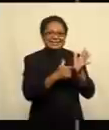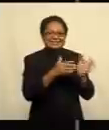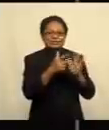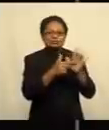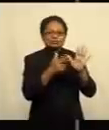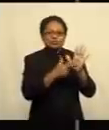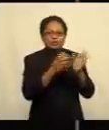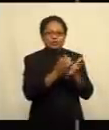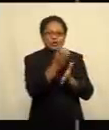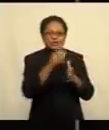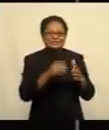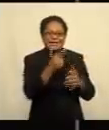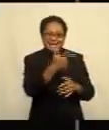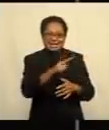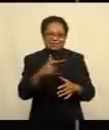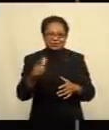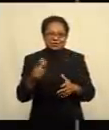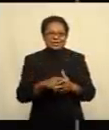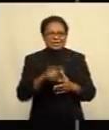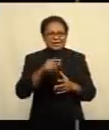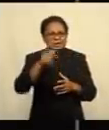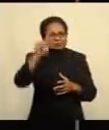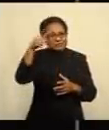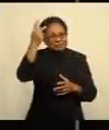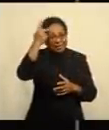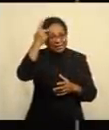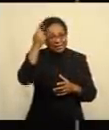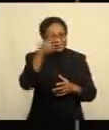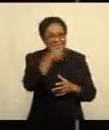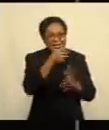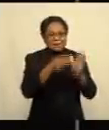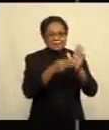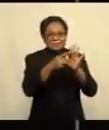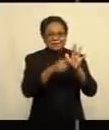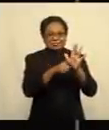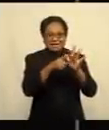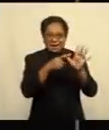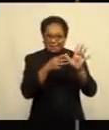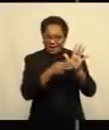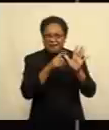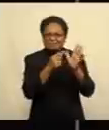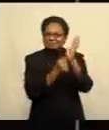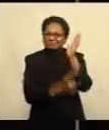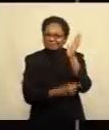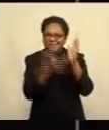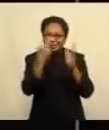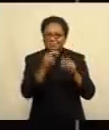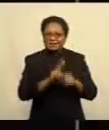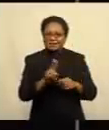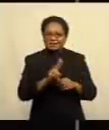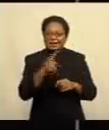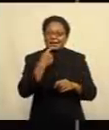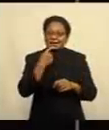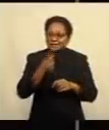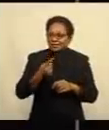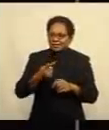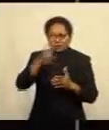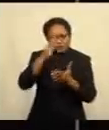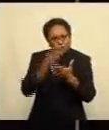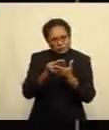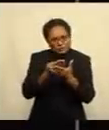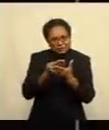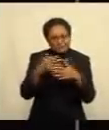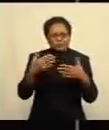Principal Mariana Kitolele says the attitude of students towards their studies and the